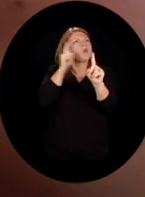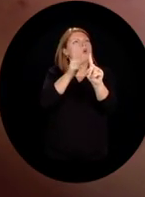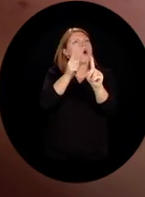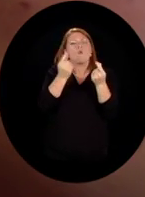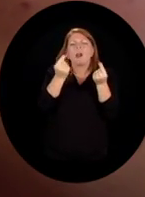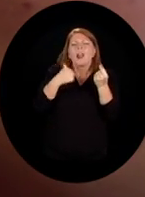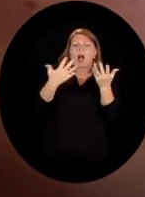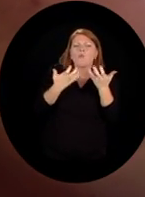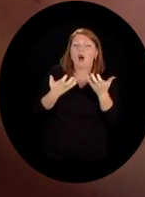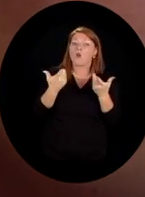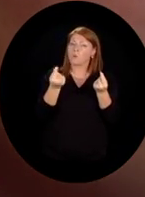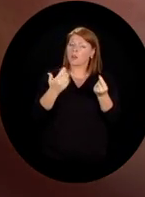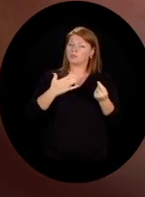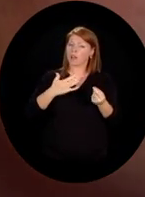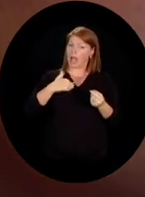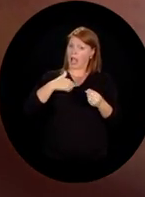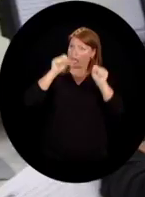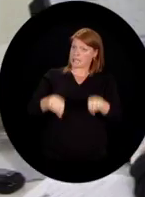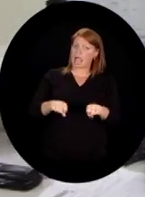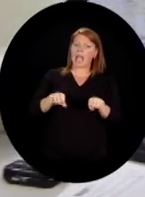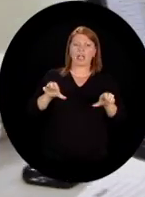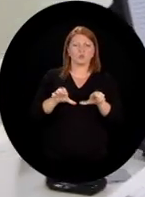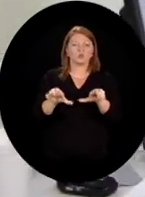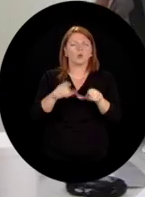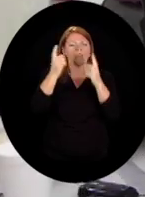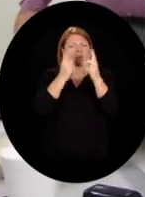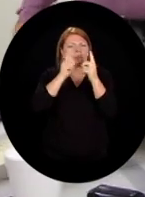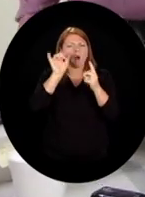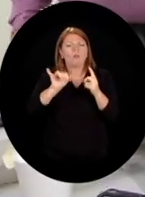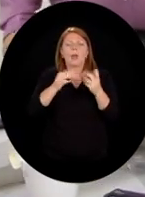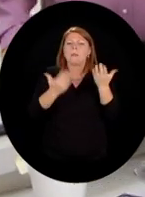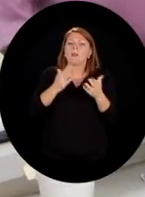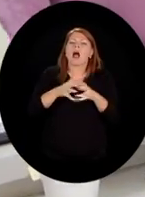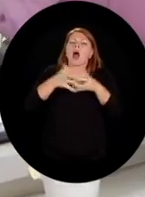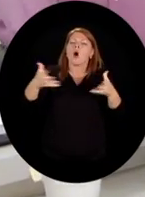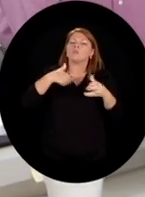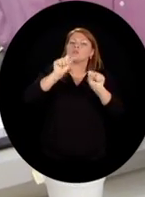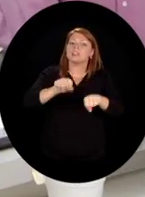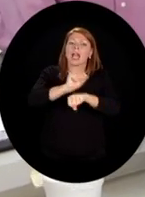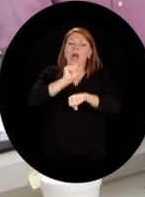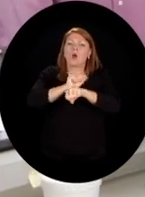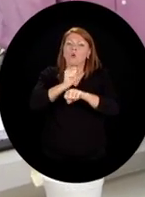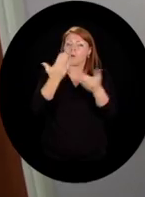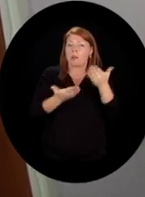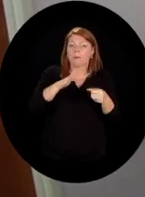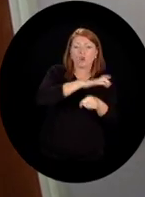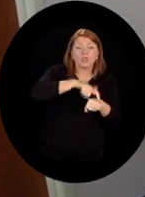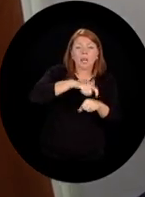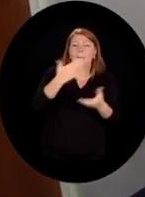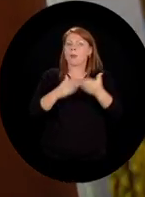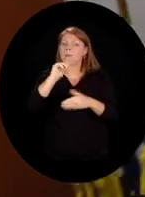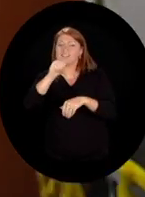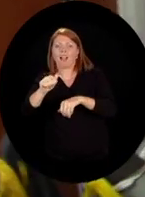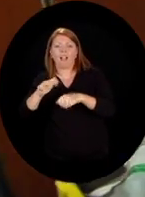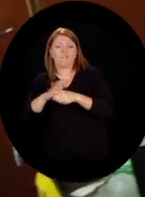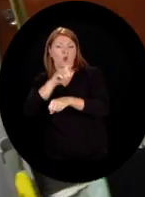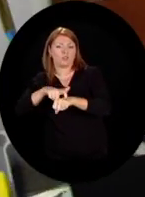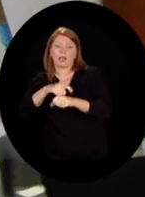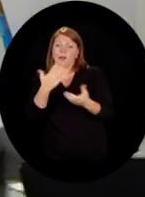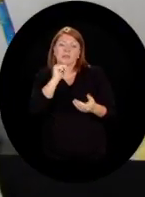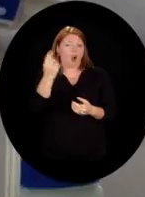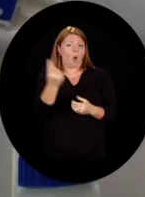and what you can do realistically. Consider how many hours you can work in relation to your disability. You may not be able to